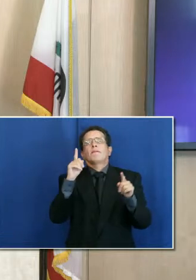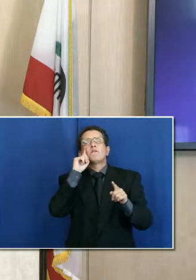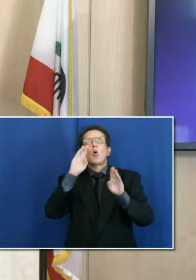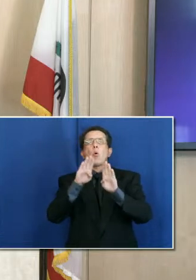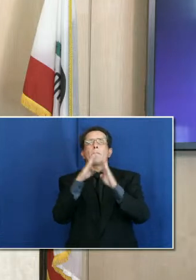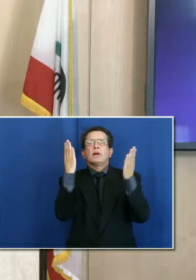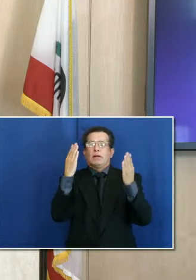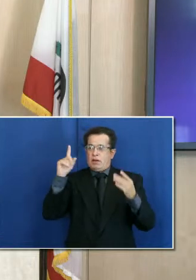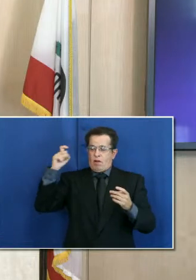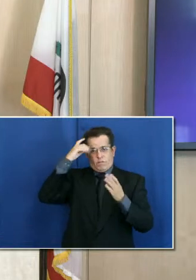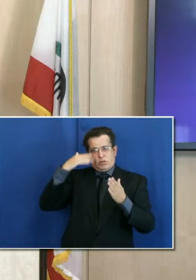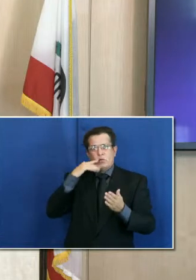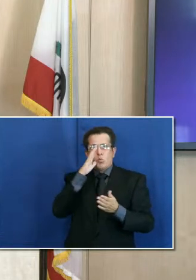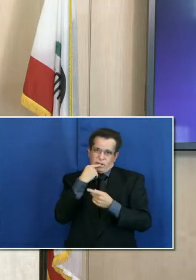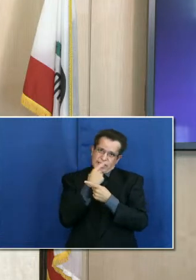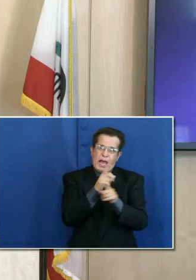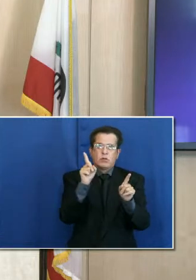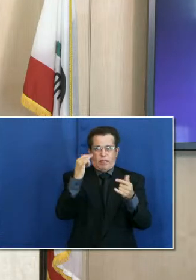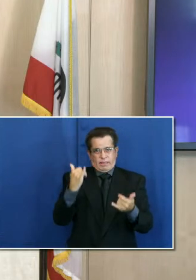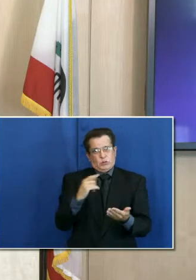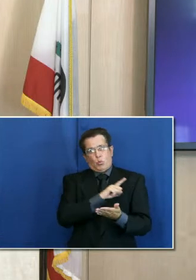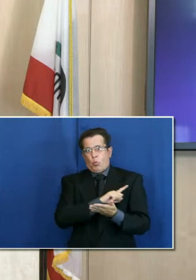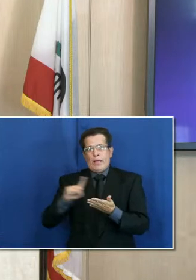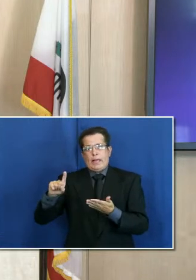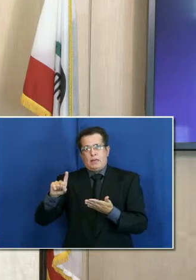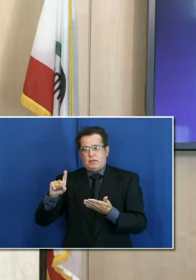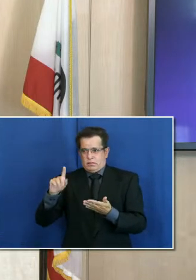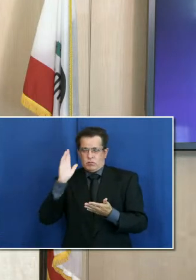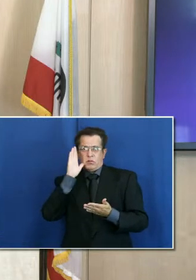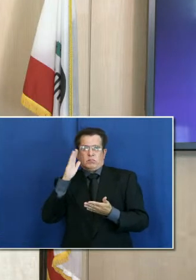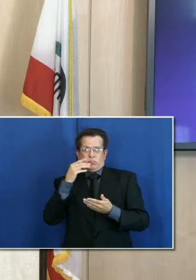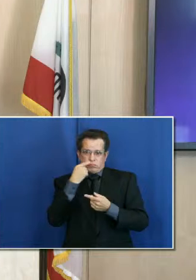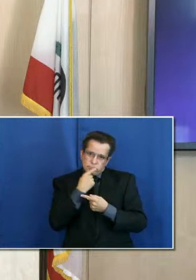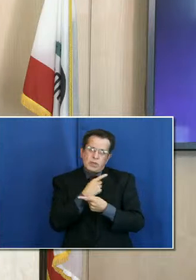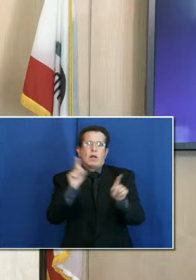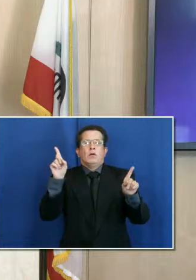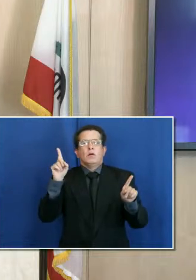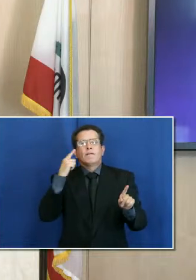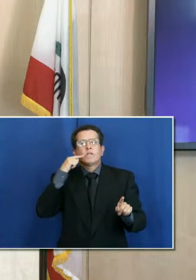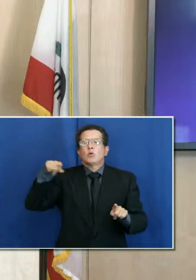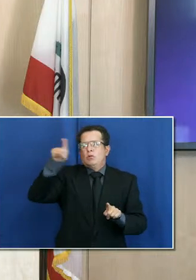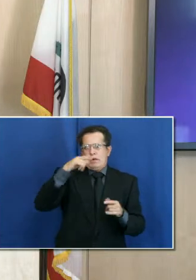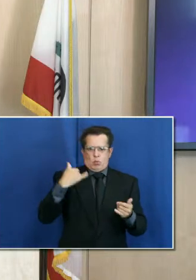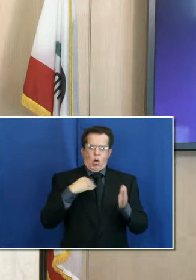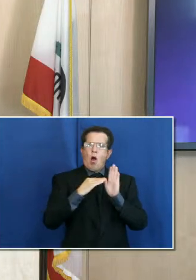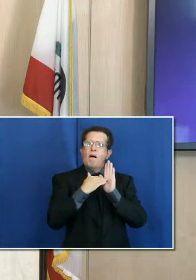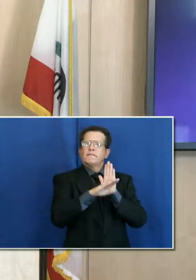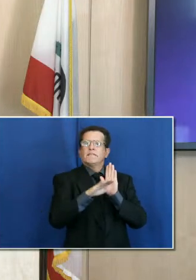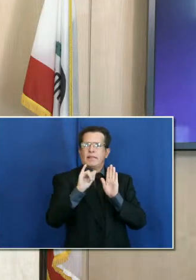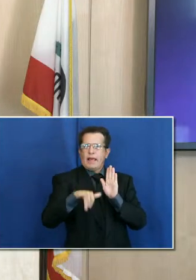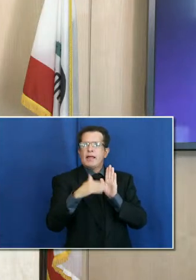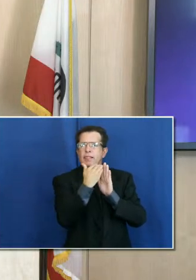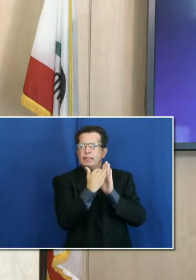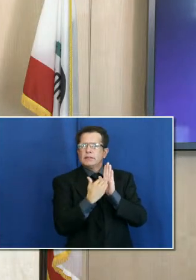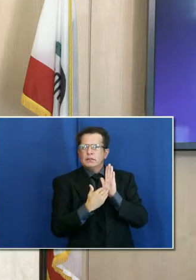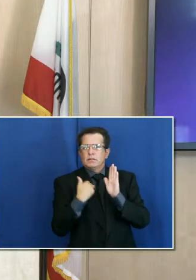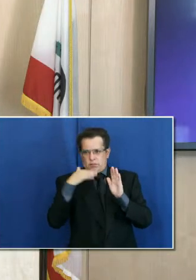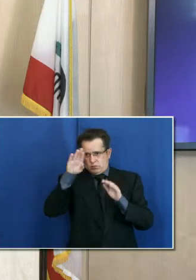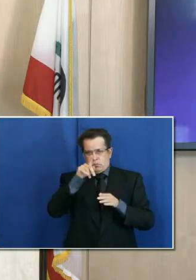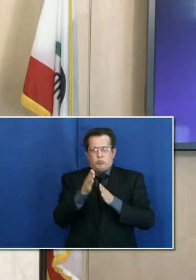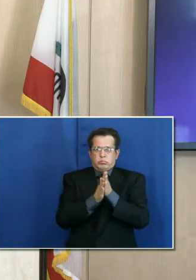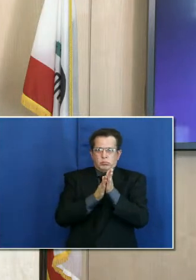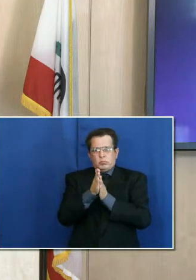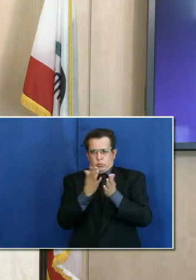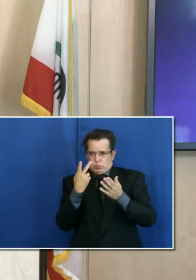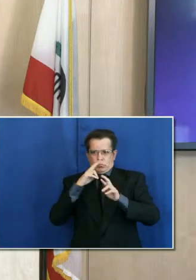that this week in terms of guidance for counties that have come off of the monitoring list. And while we know everyone is eager to see that, we want